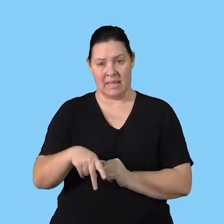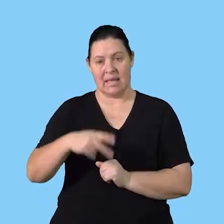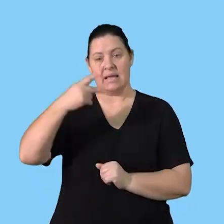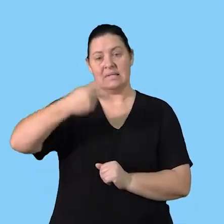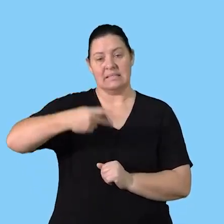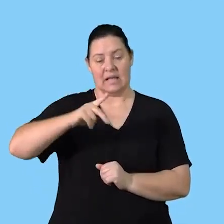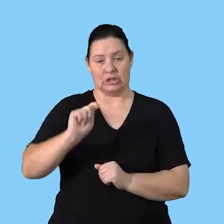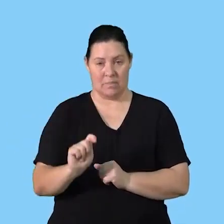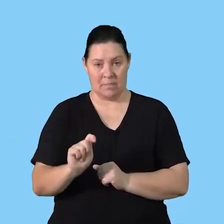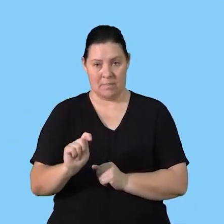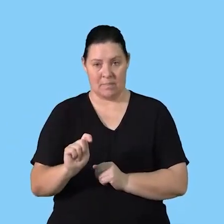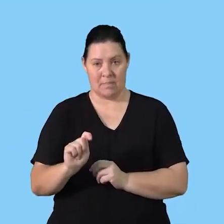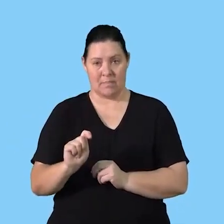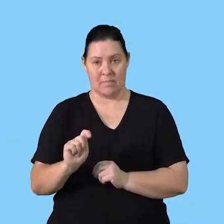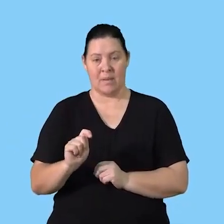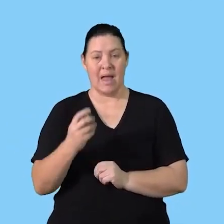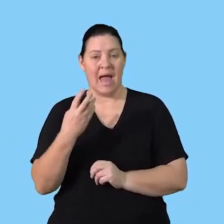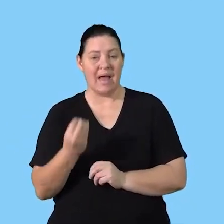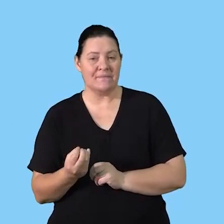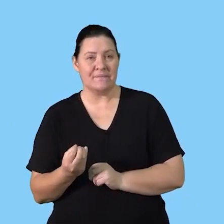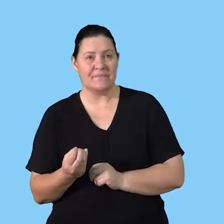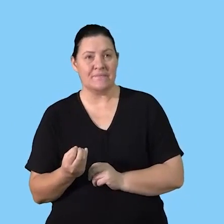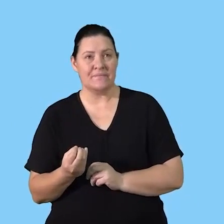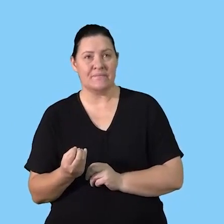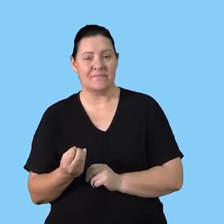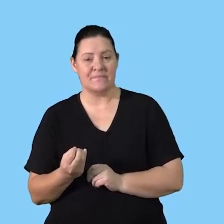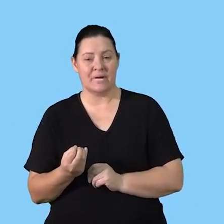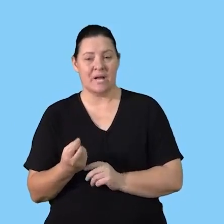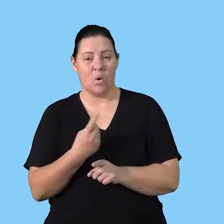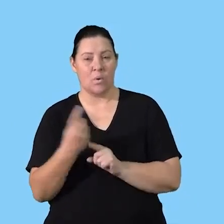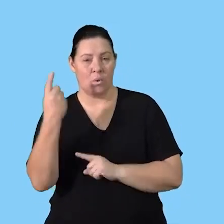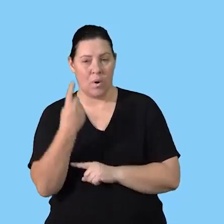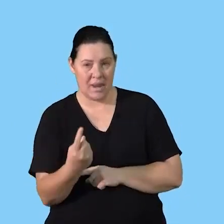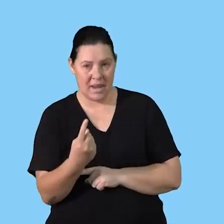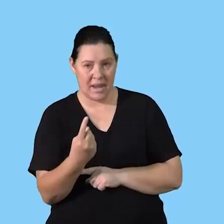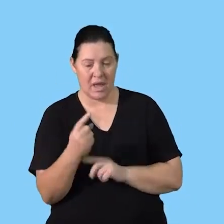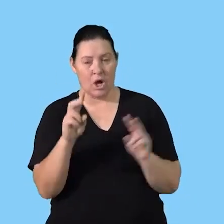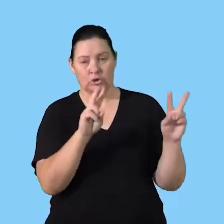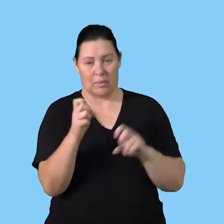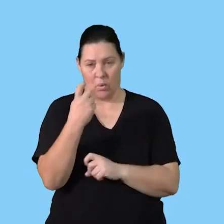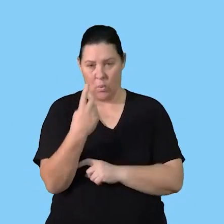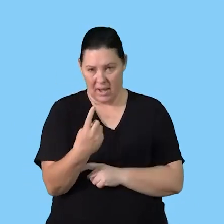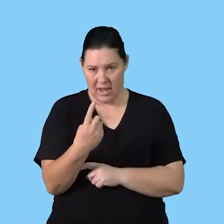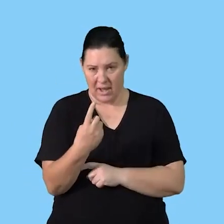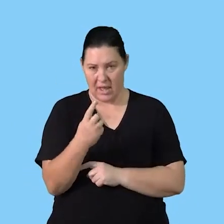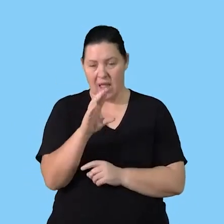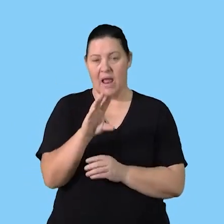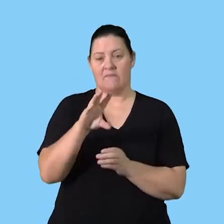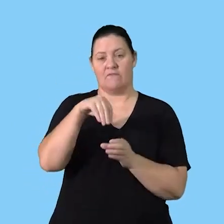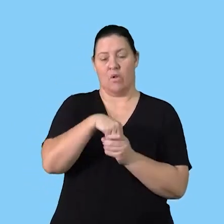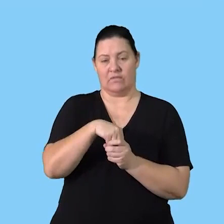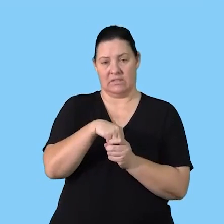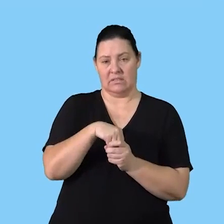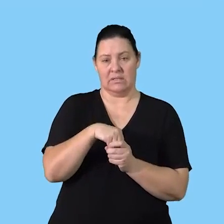the second term, there has been one, in week 1, there's one topic that has been